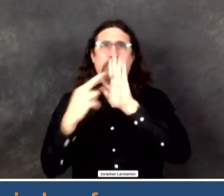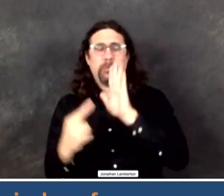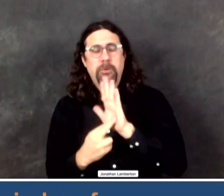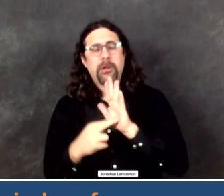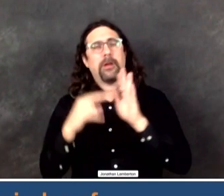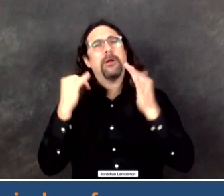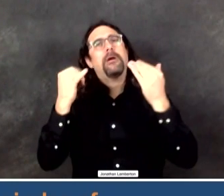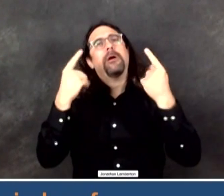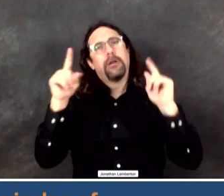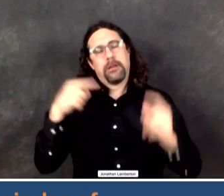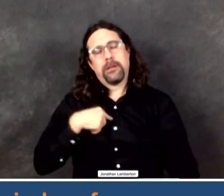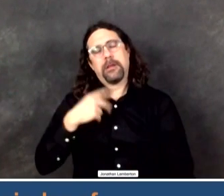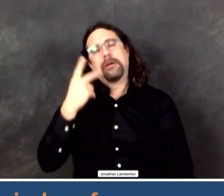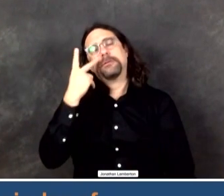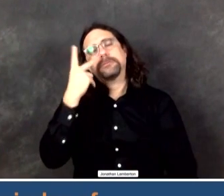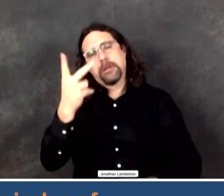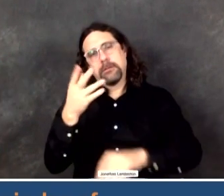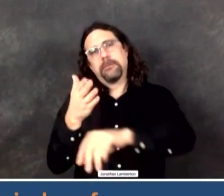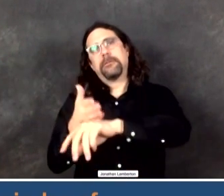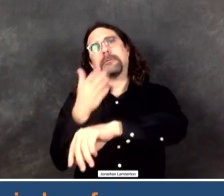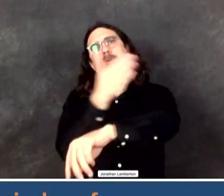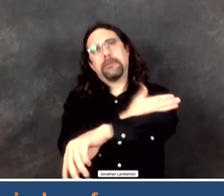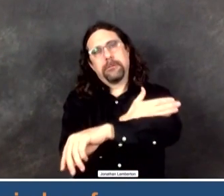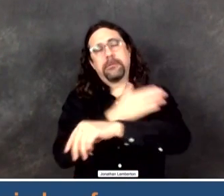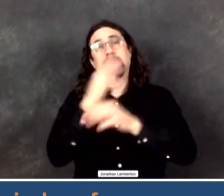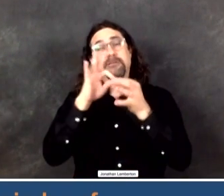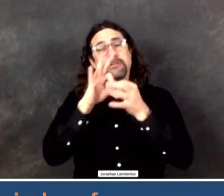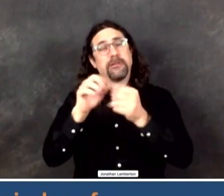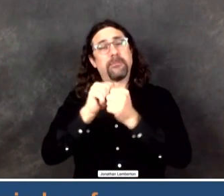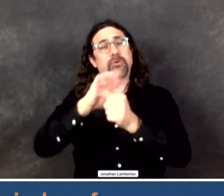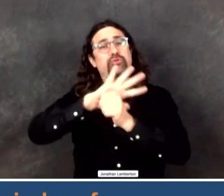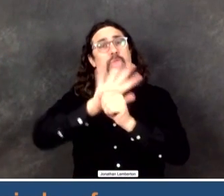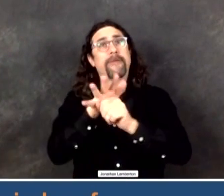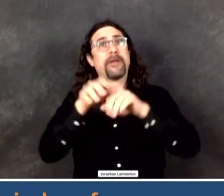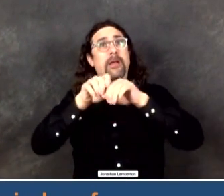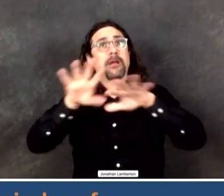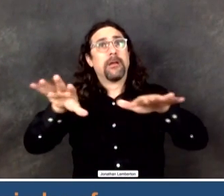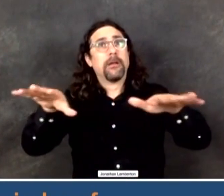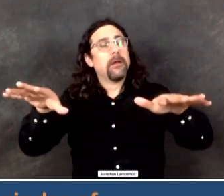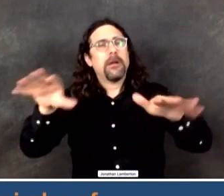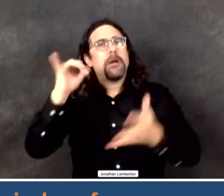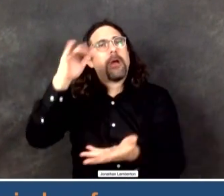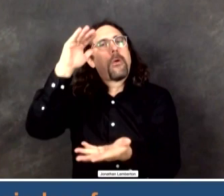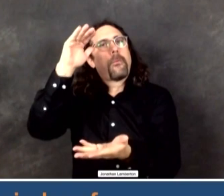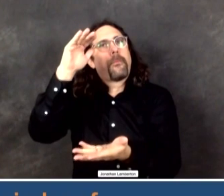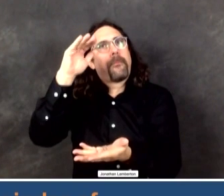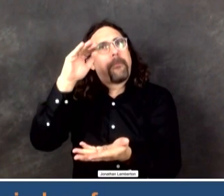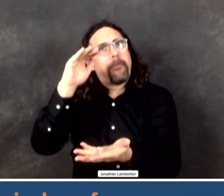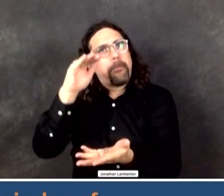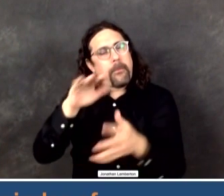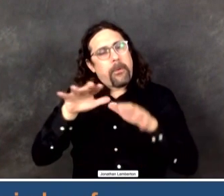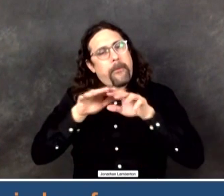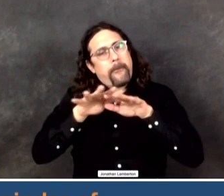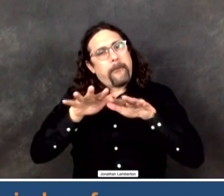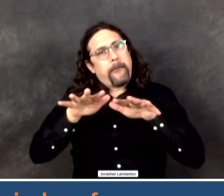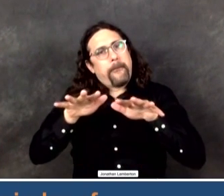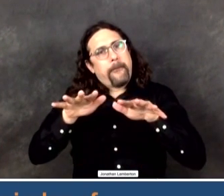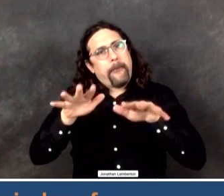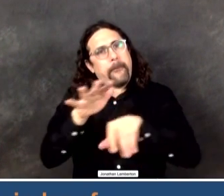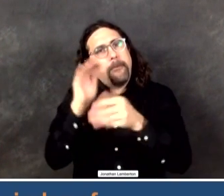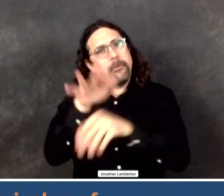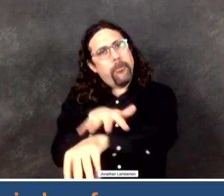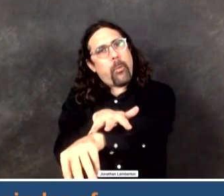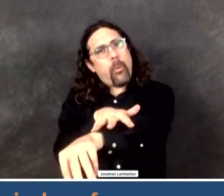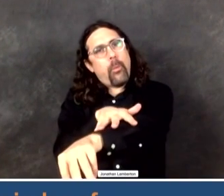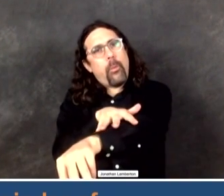to you the other day about the stages we would go through, I reminded everyone the worst mistake we could make is to take our foot